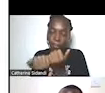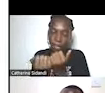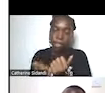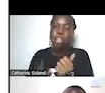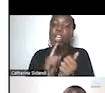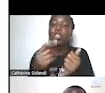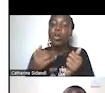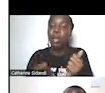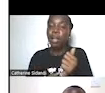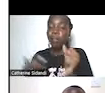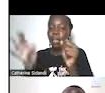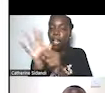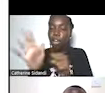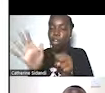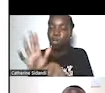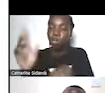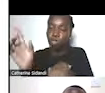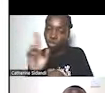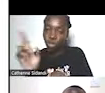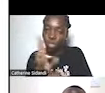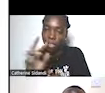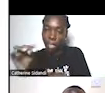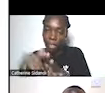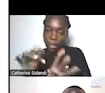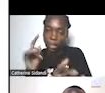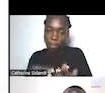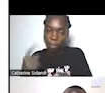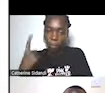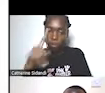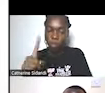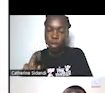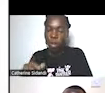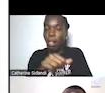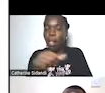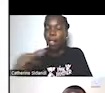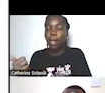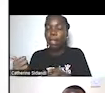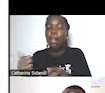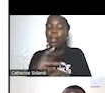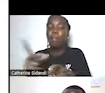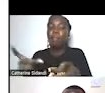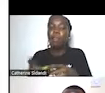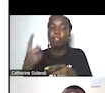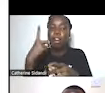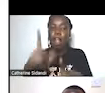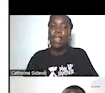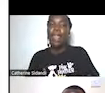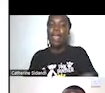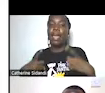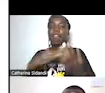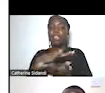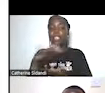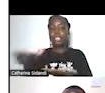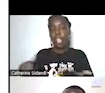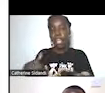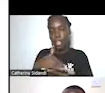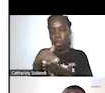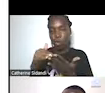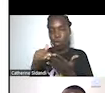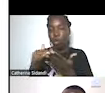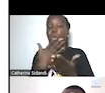lot of usage in terms of other parts of the life cycle is requires some information, require